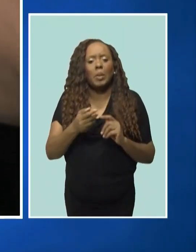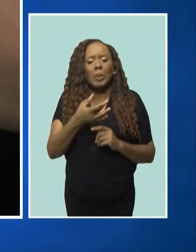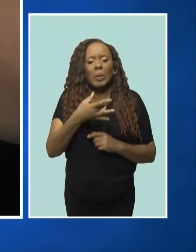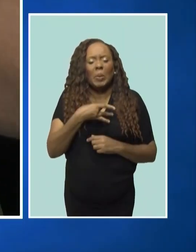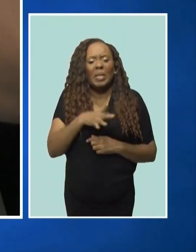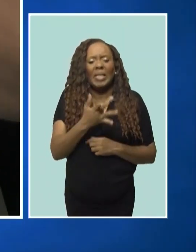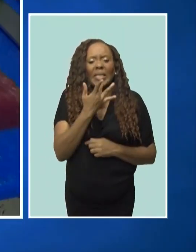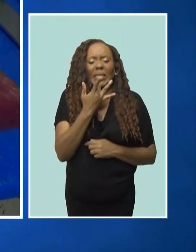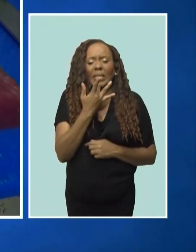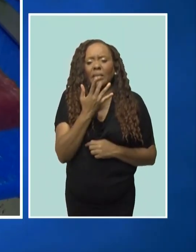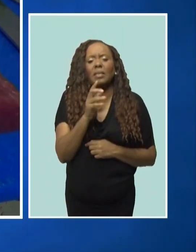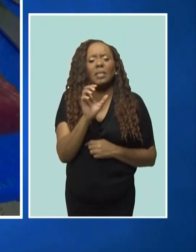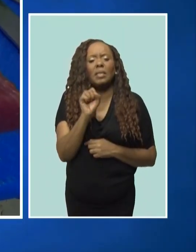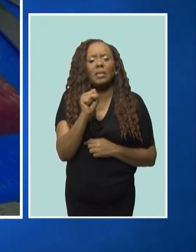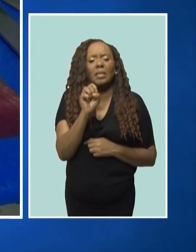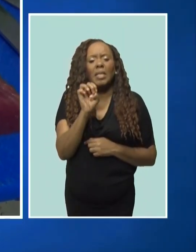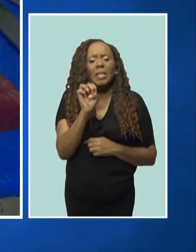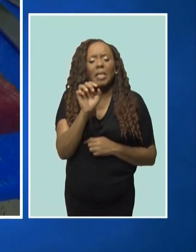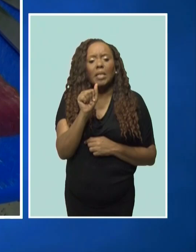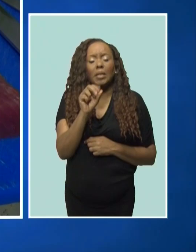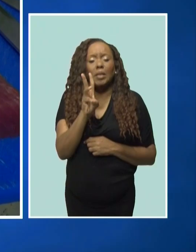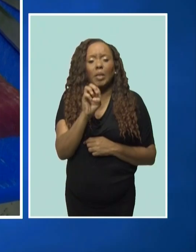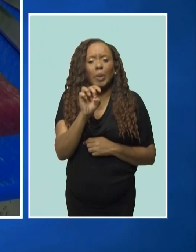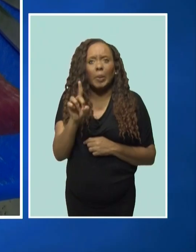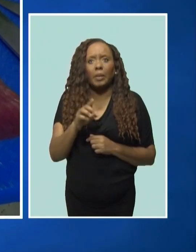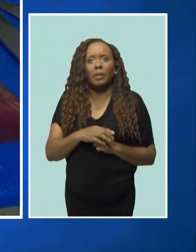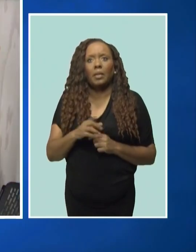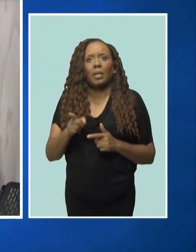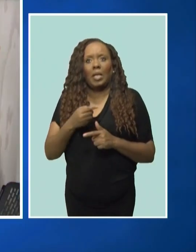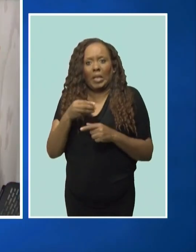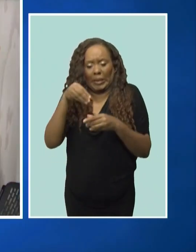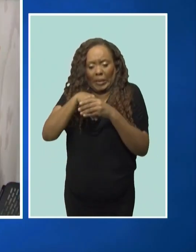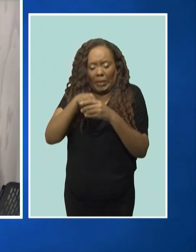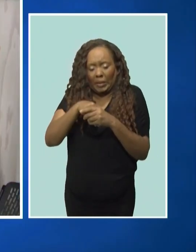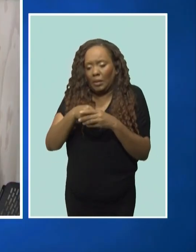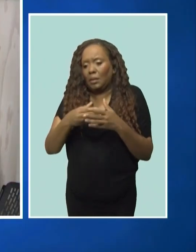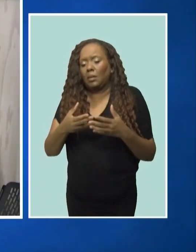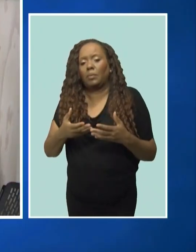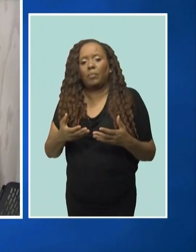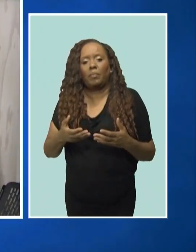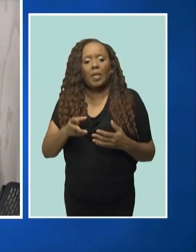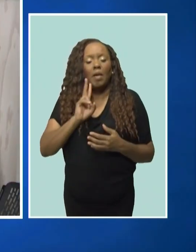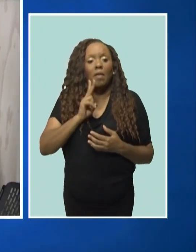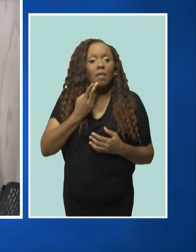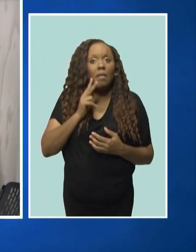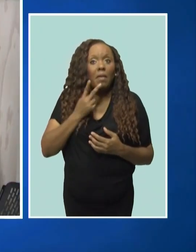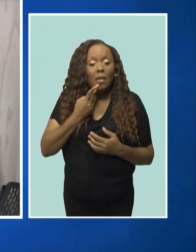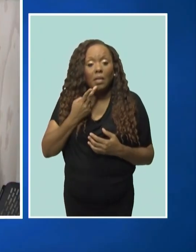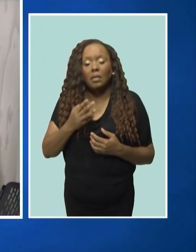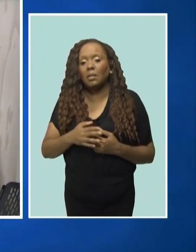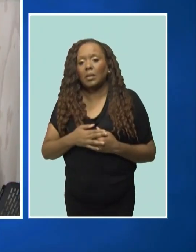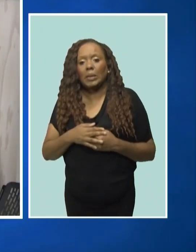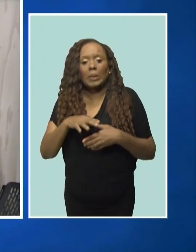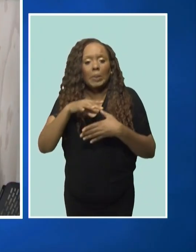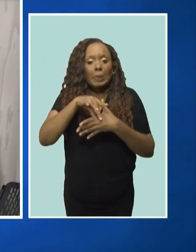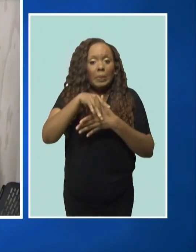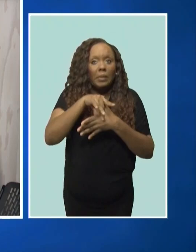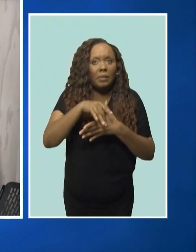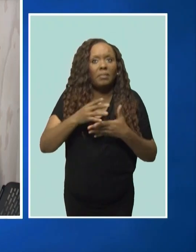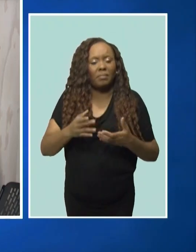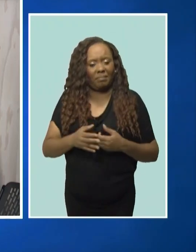It has a very distinctive taste. And then we fill it with whatever veg and protein the person